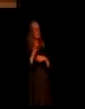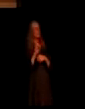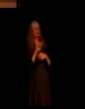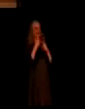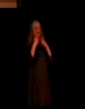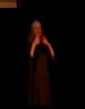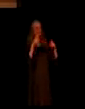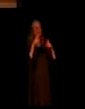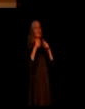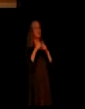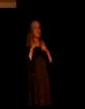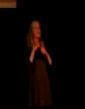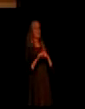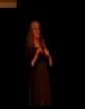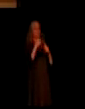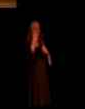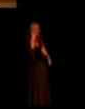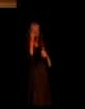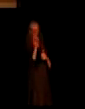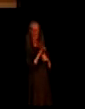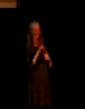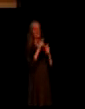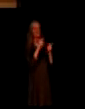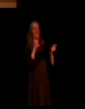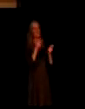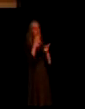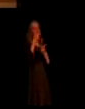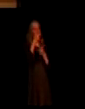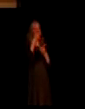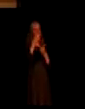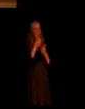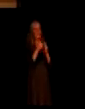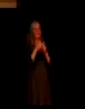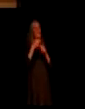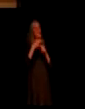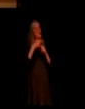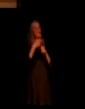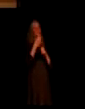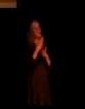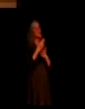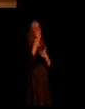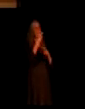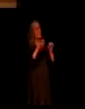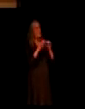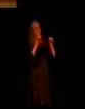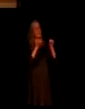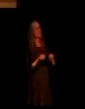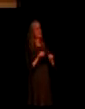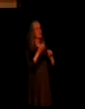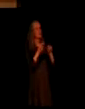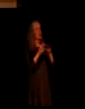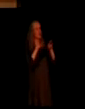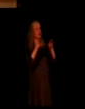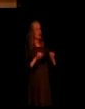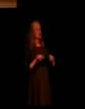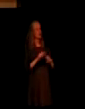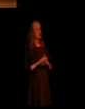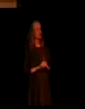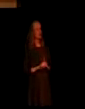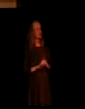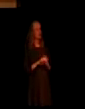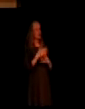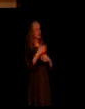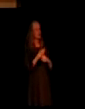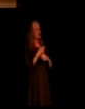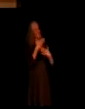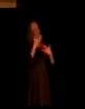at the time. It was the biggest grant in the history of the university system, of the whole Montana university system. So it